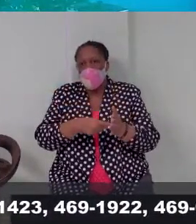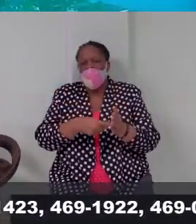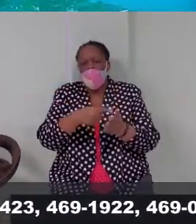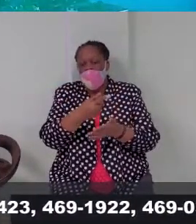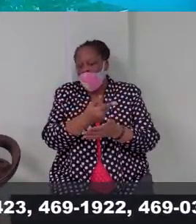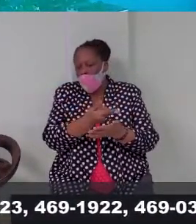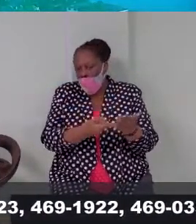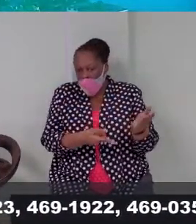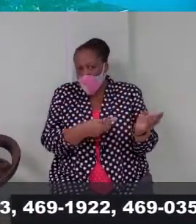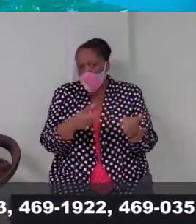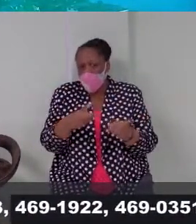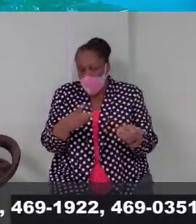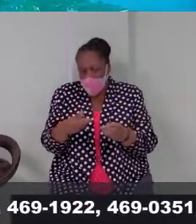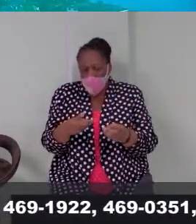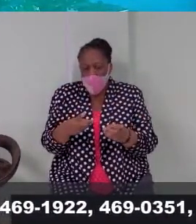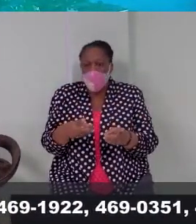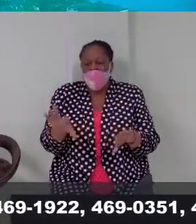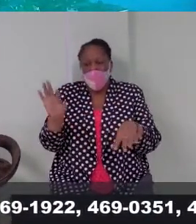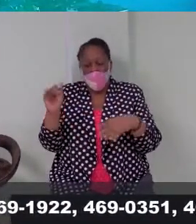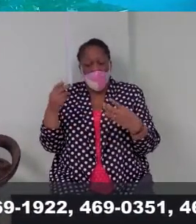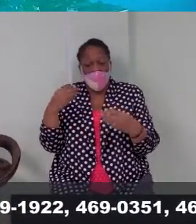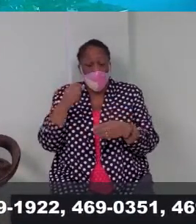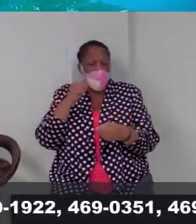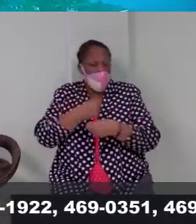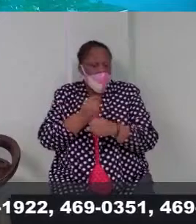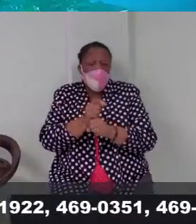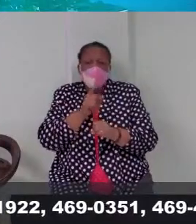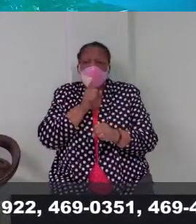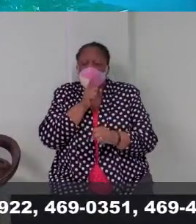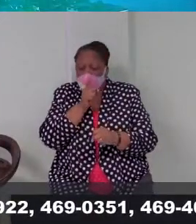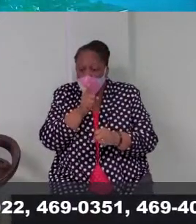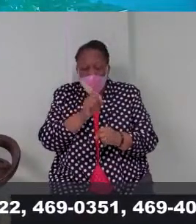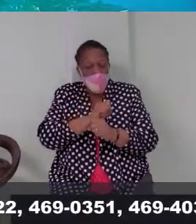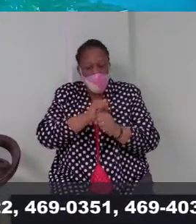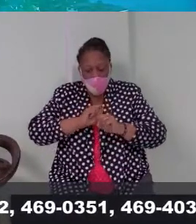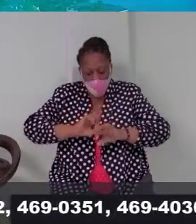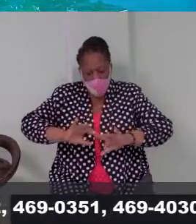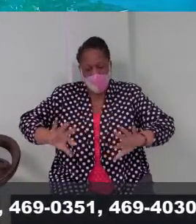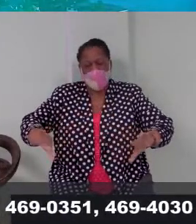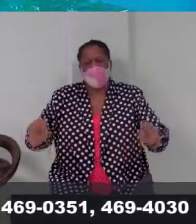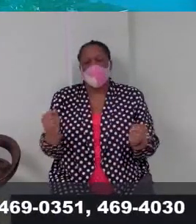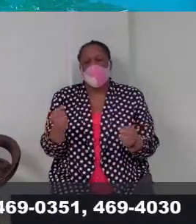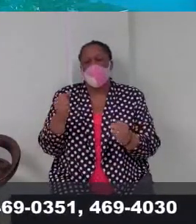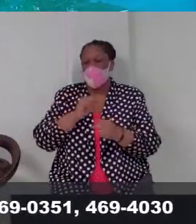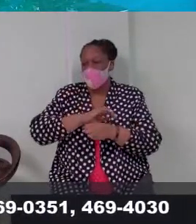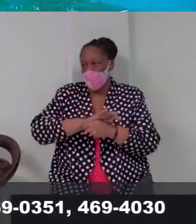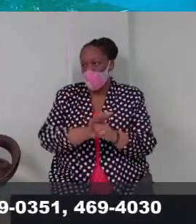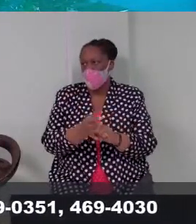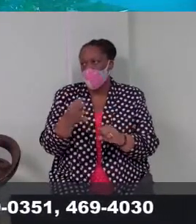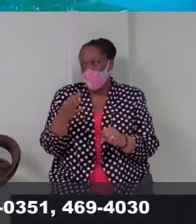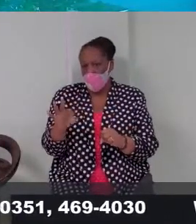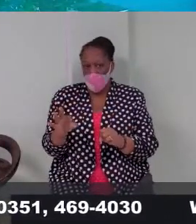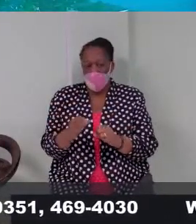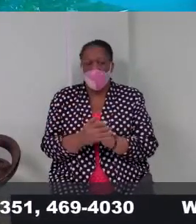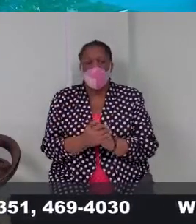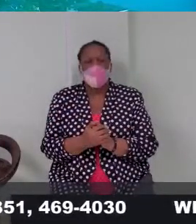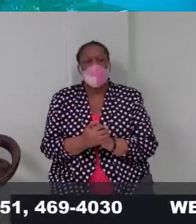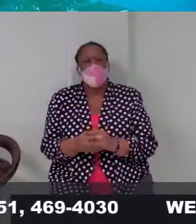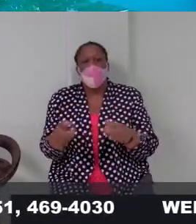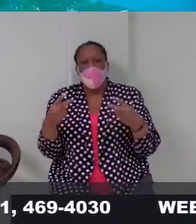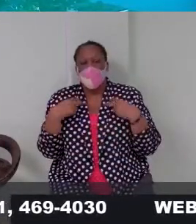in the past months, weeks, we now hear super spreader